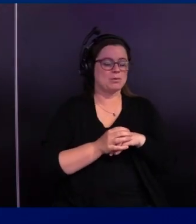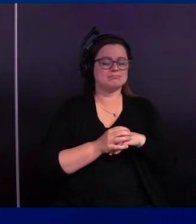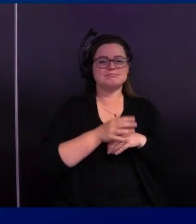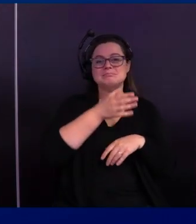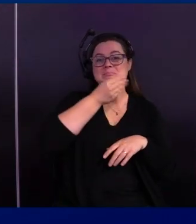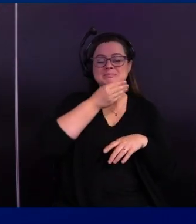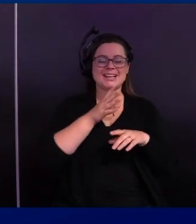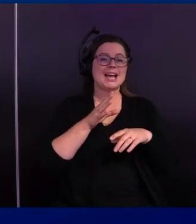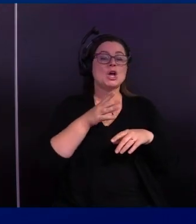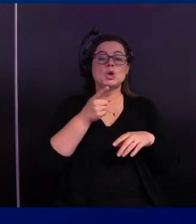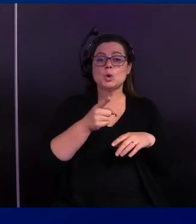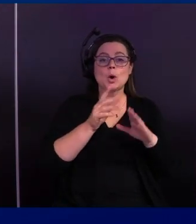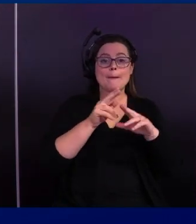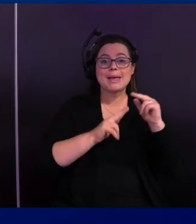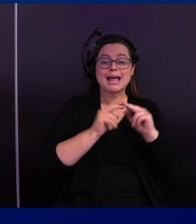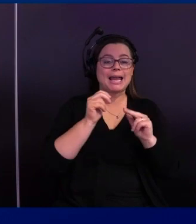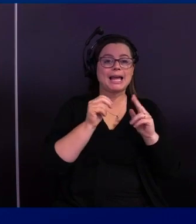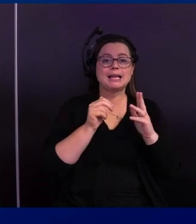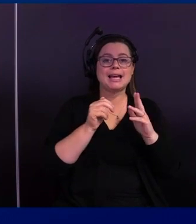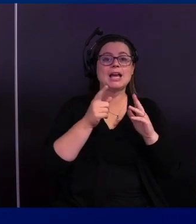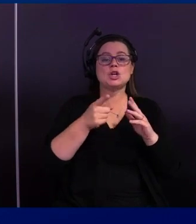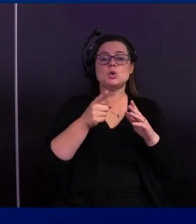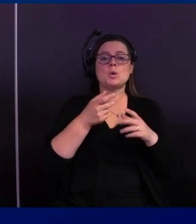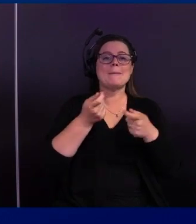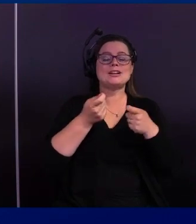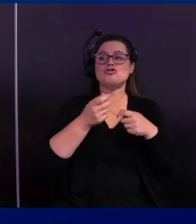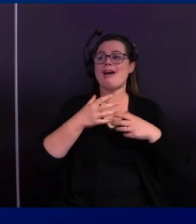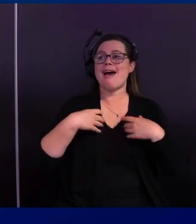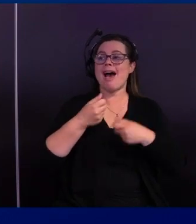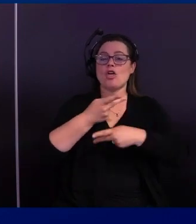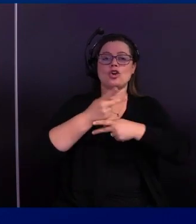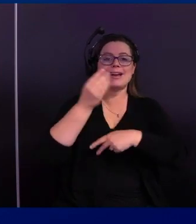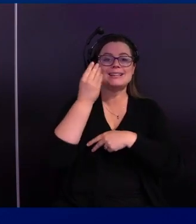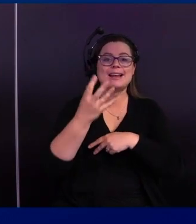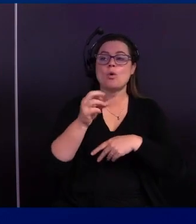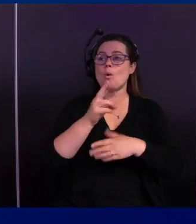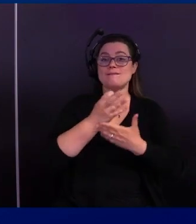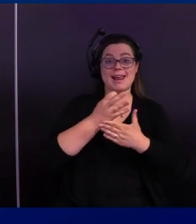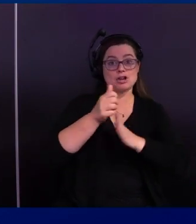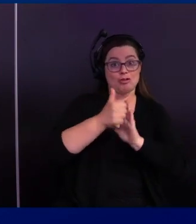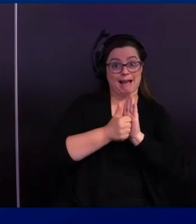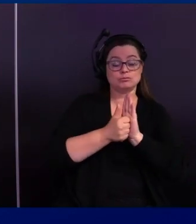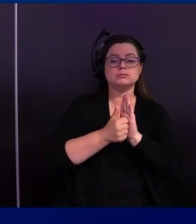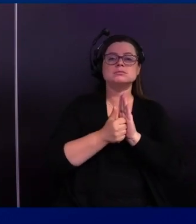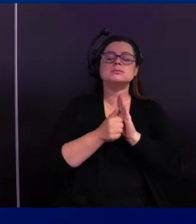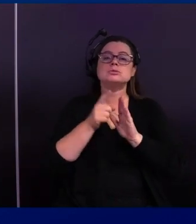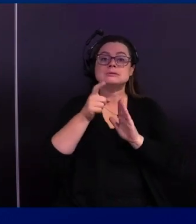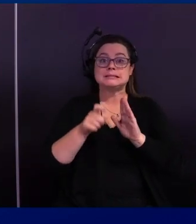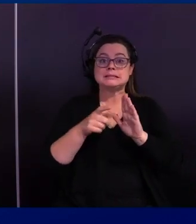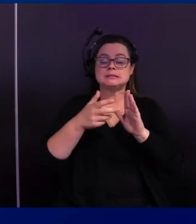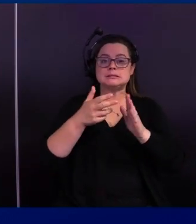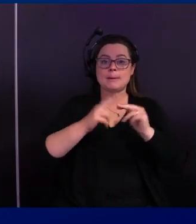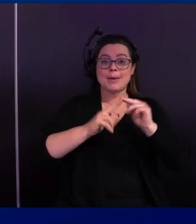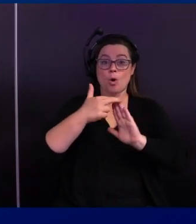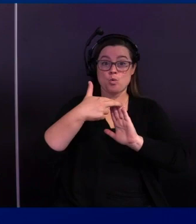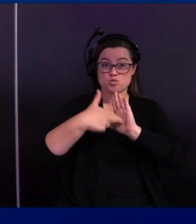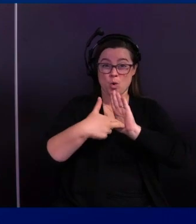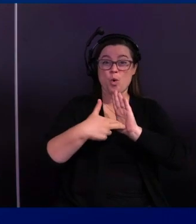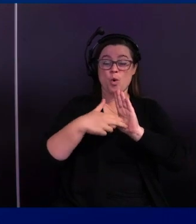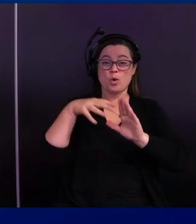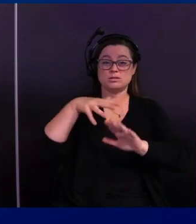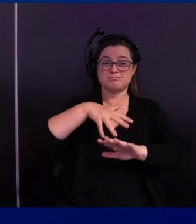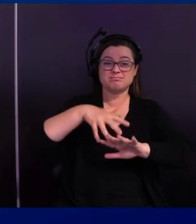building an application, I don't know, it manages healthcare data, or it manages financial accounts. Okay. You're going to have to build rules into that